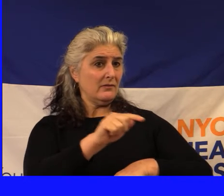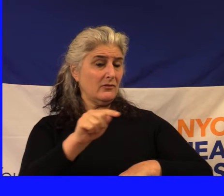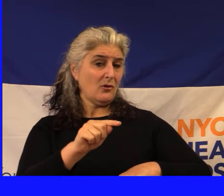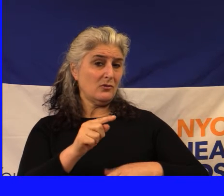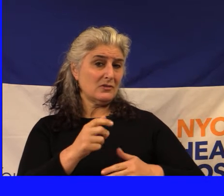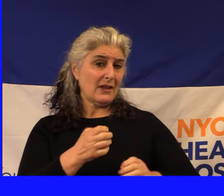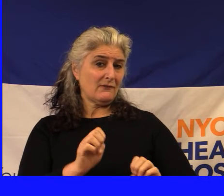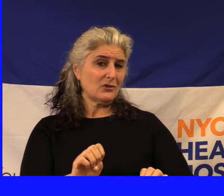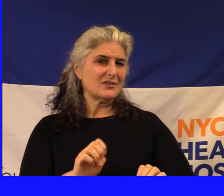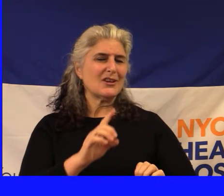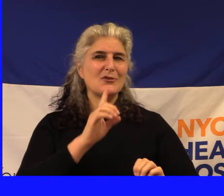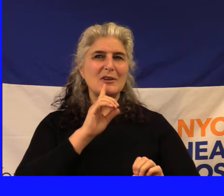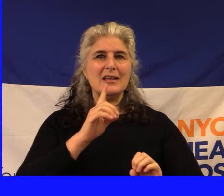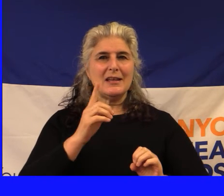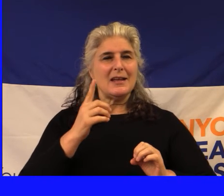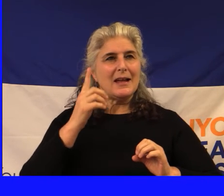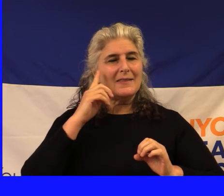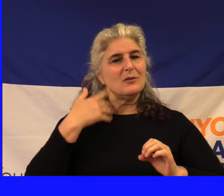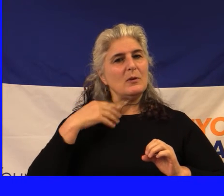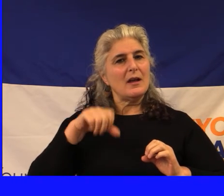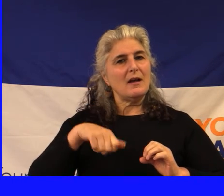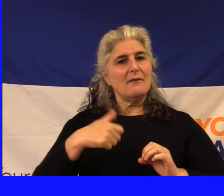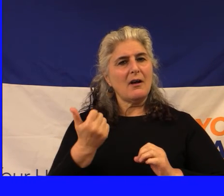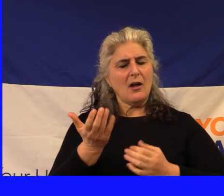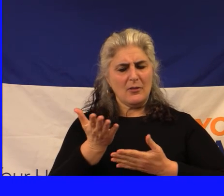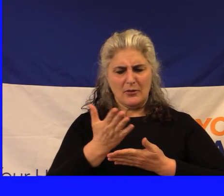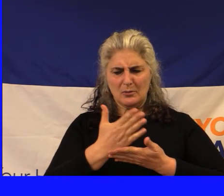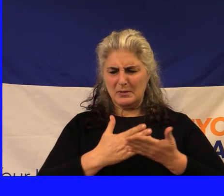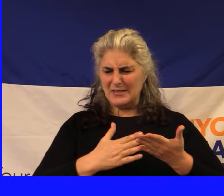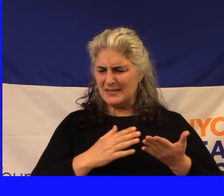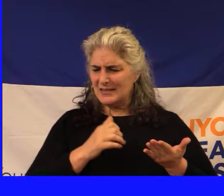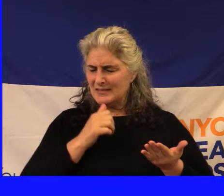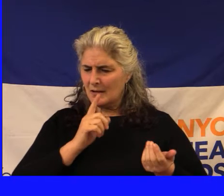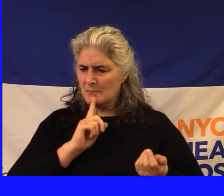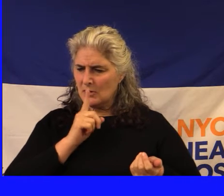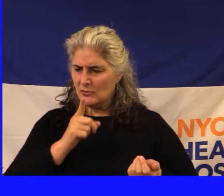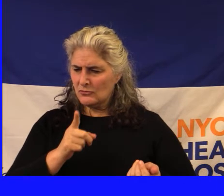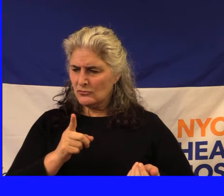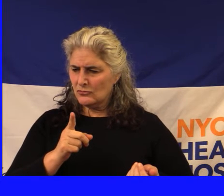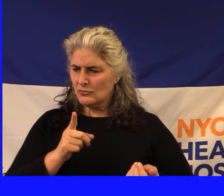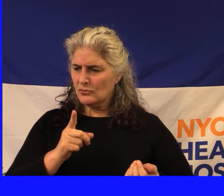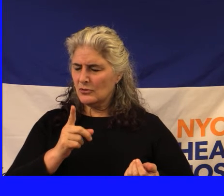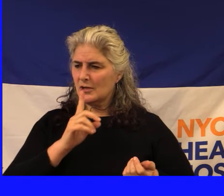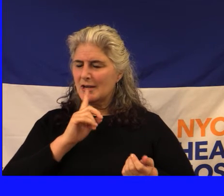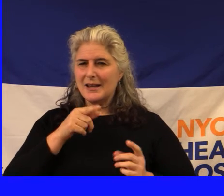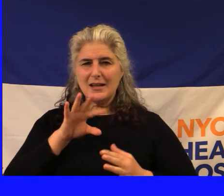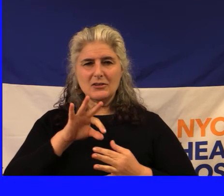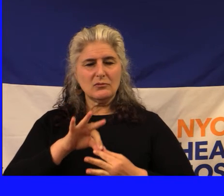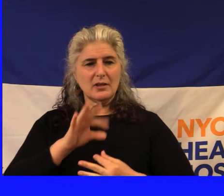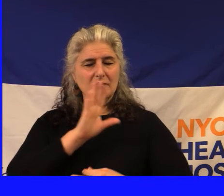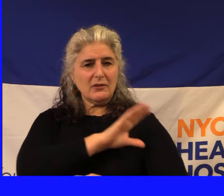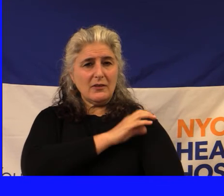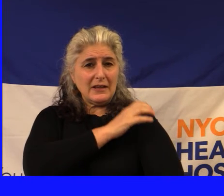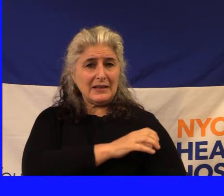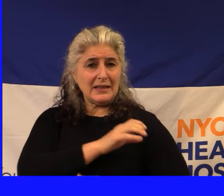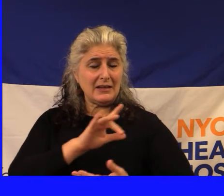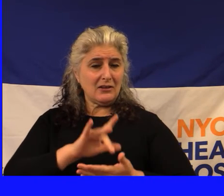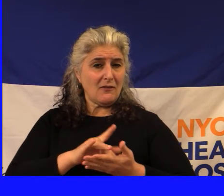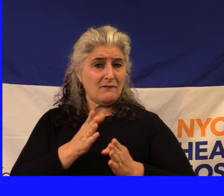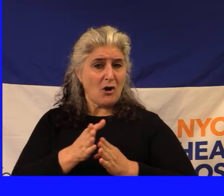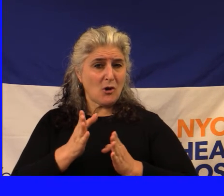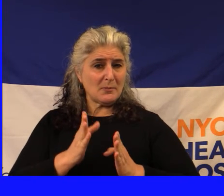I think there's other pieces. I don't know that it's necessarily you need a clinical pharmacist. That's my personal